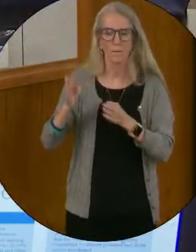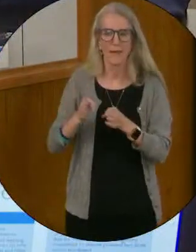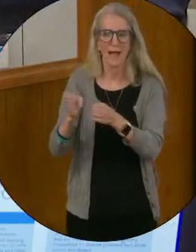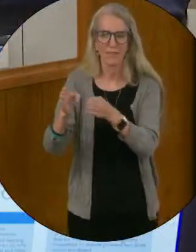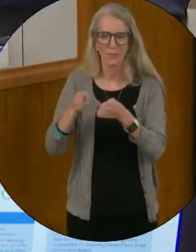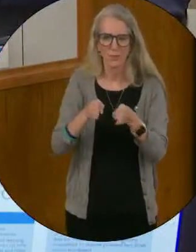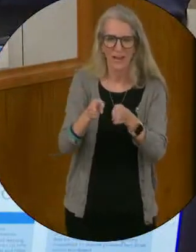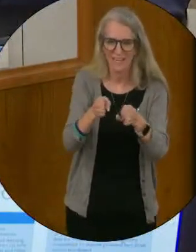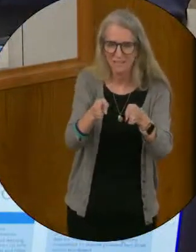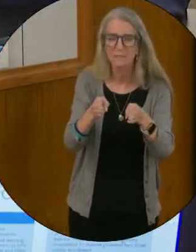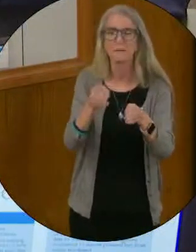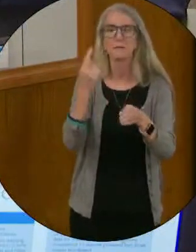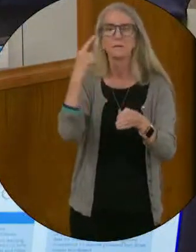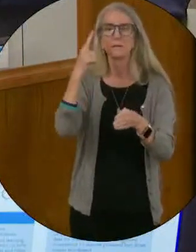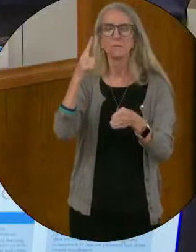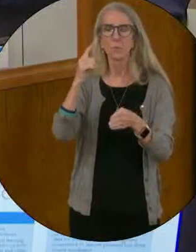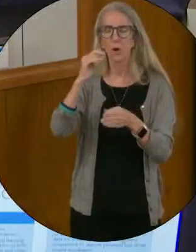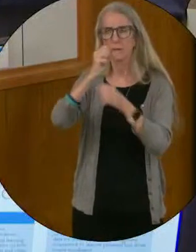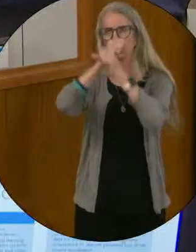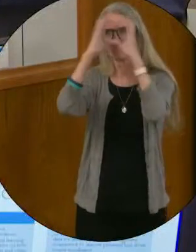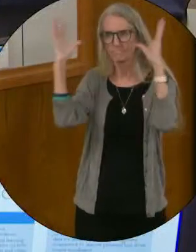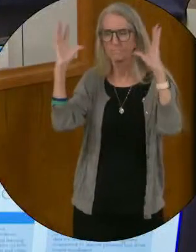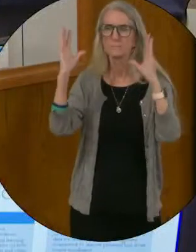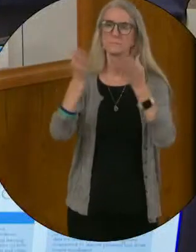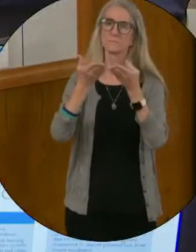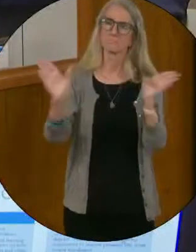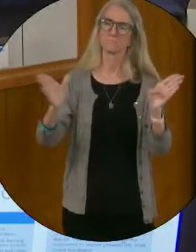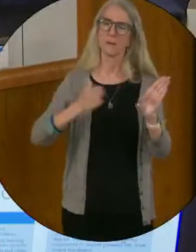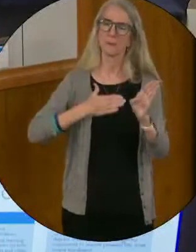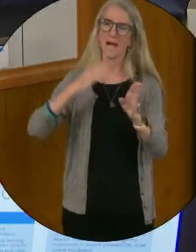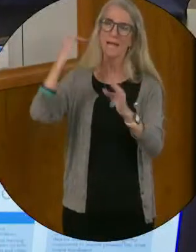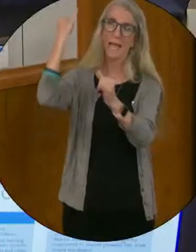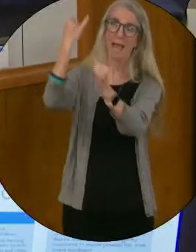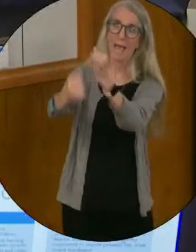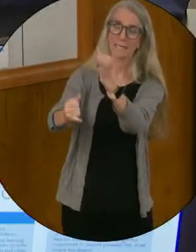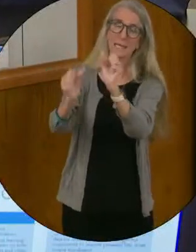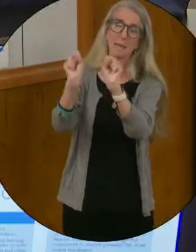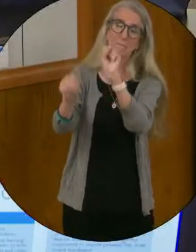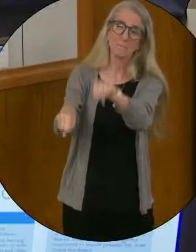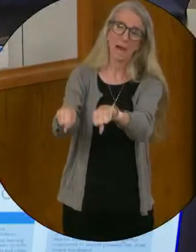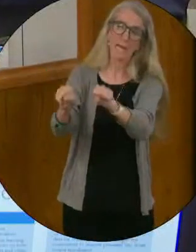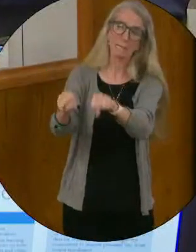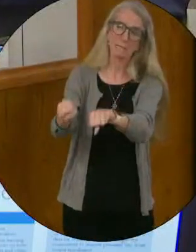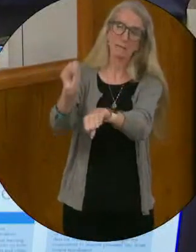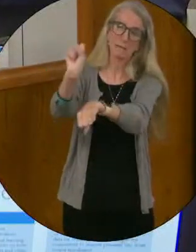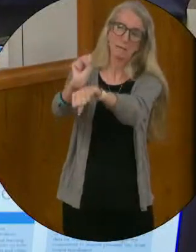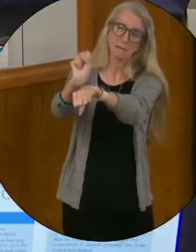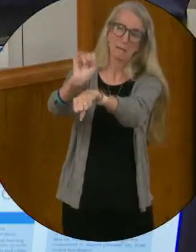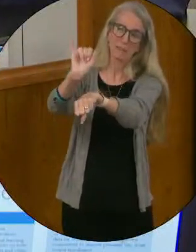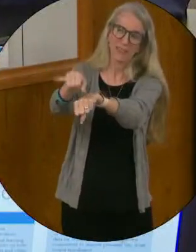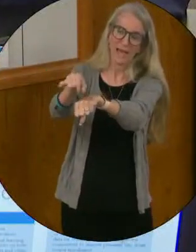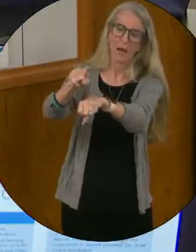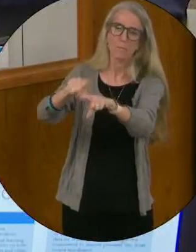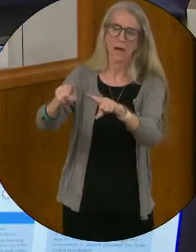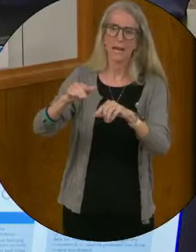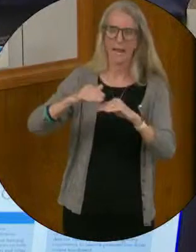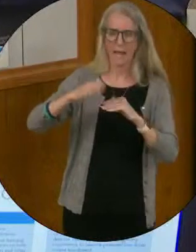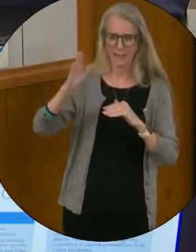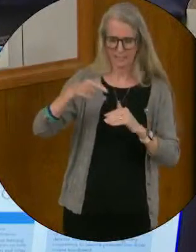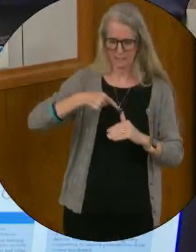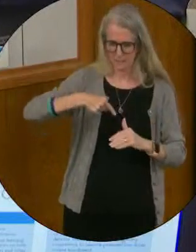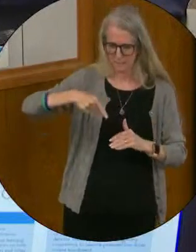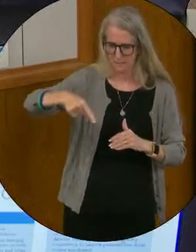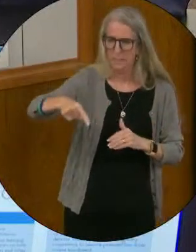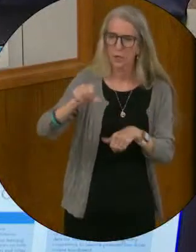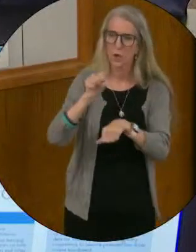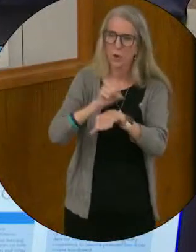around the idea of like, in general, I think my end game could be this, Right. but at least I'm getting that coursework out of the way